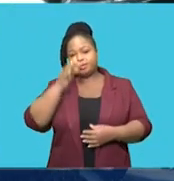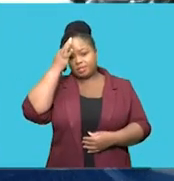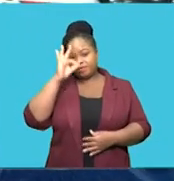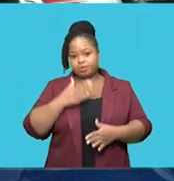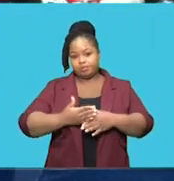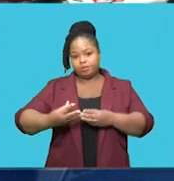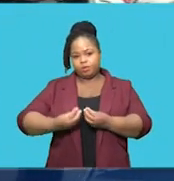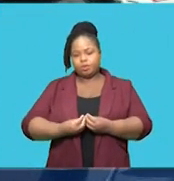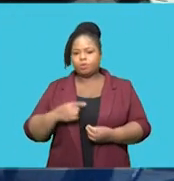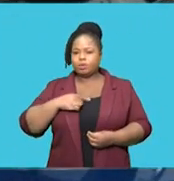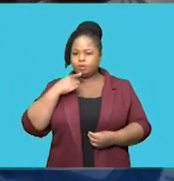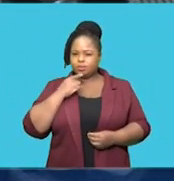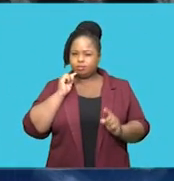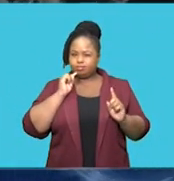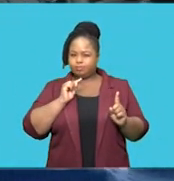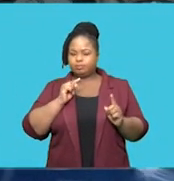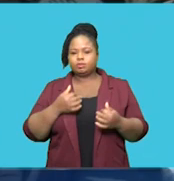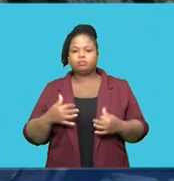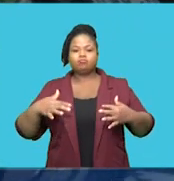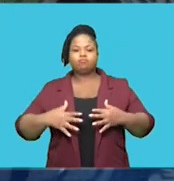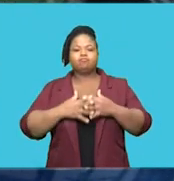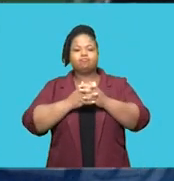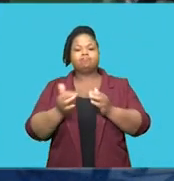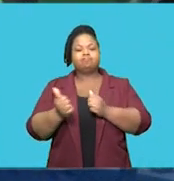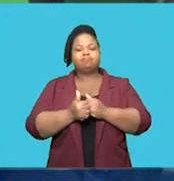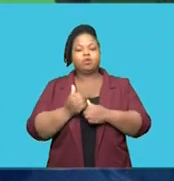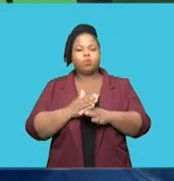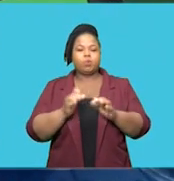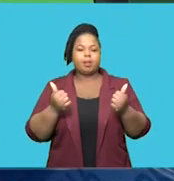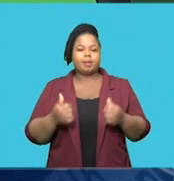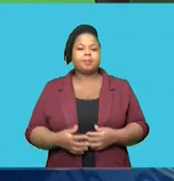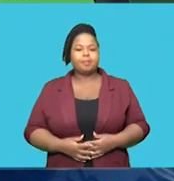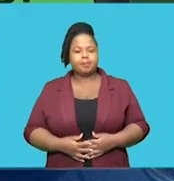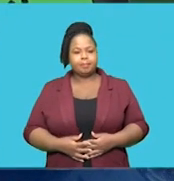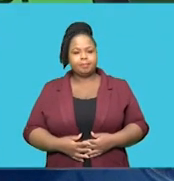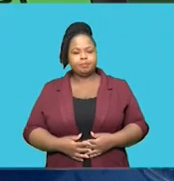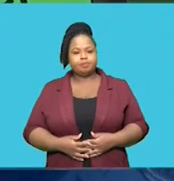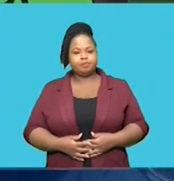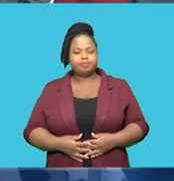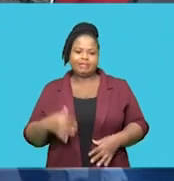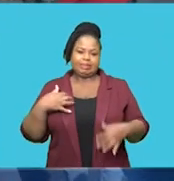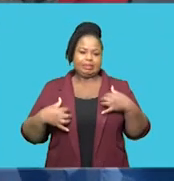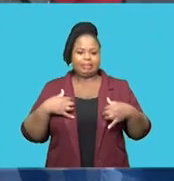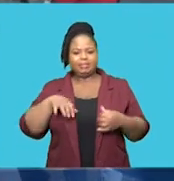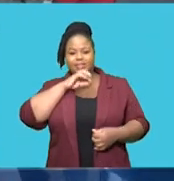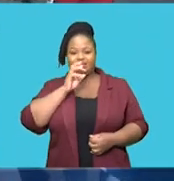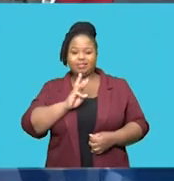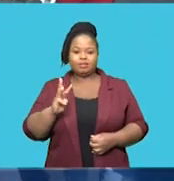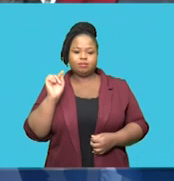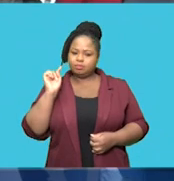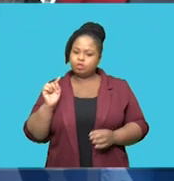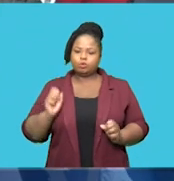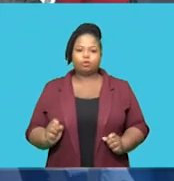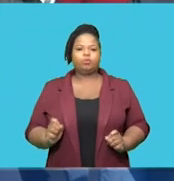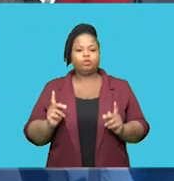nohulumeni wathi izithelo zalamadlelanda onye zizoba zinhle kakhulu. Super, super excited. This is an